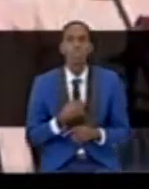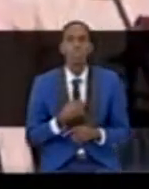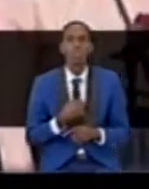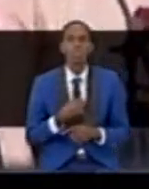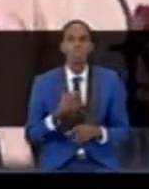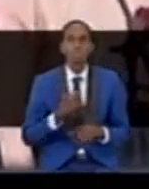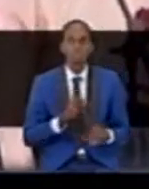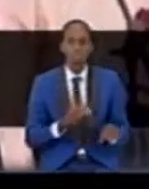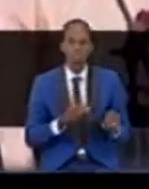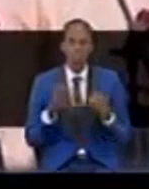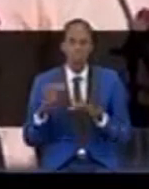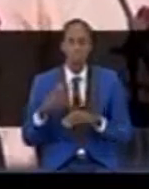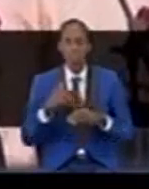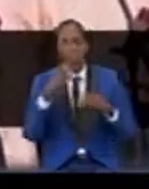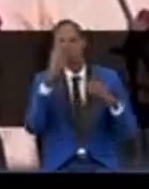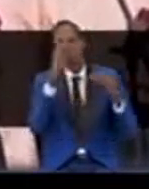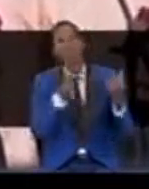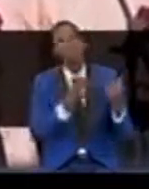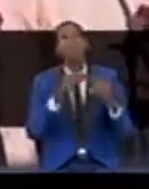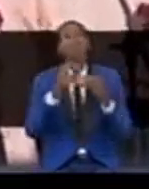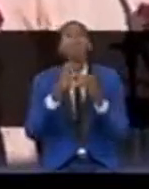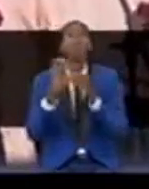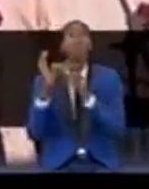to me. I put my faith.